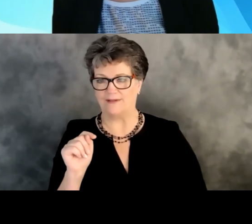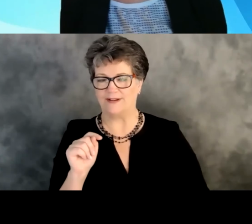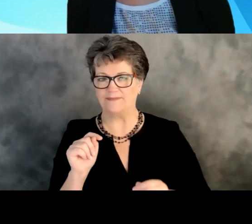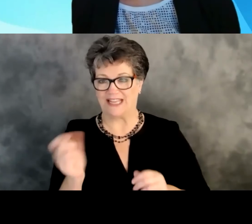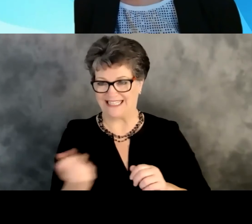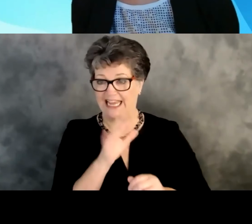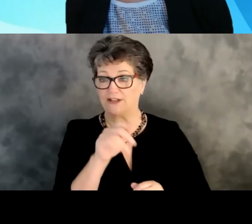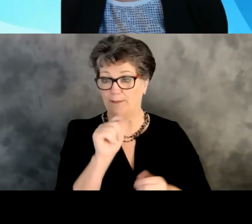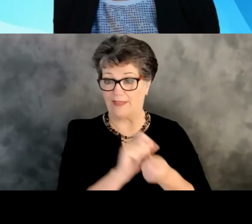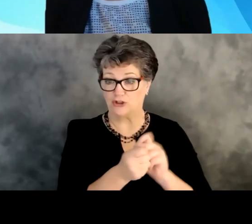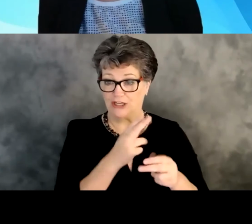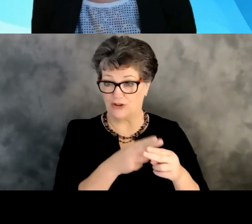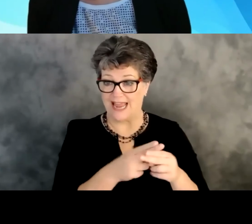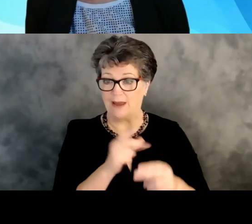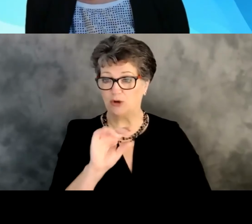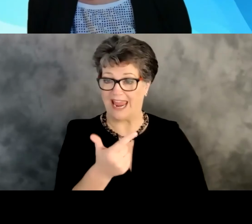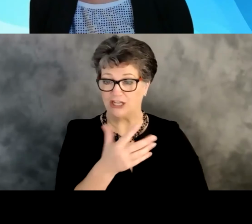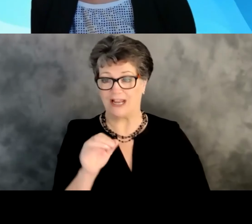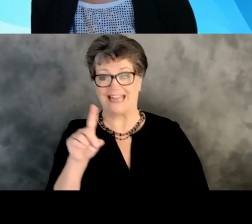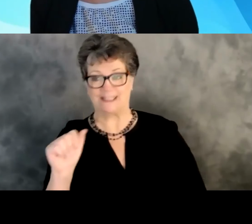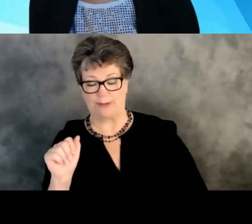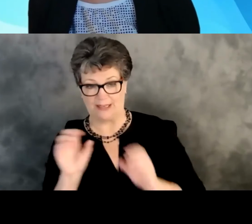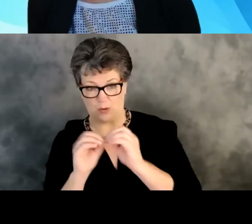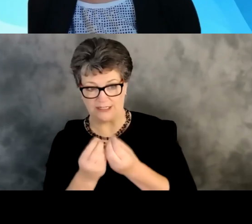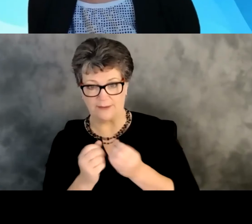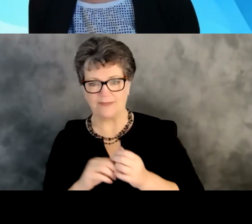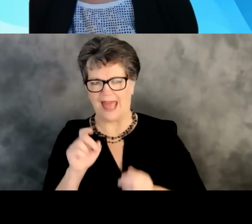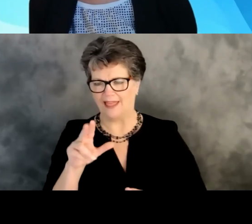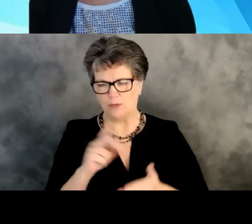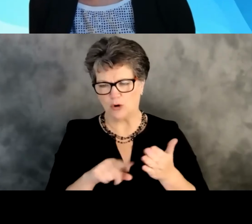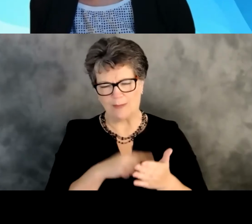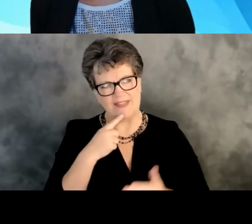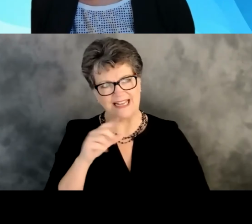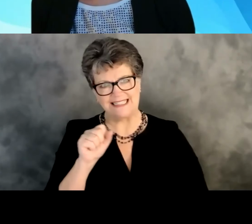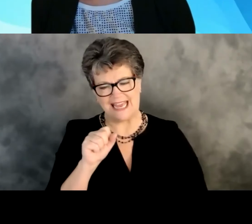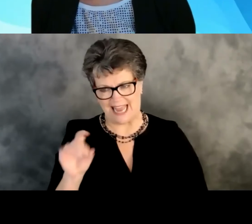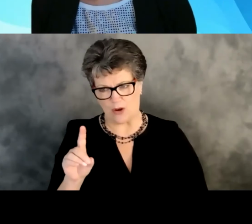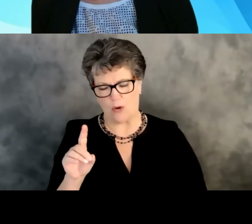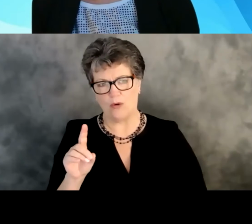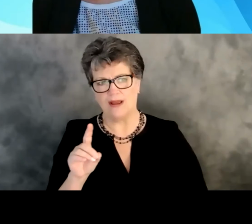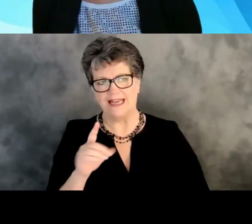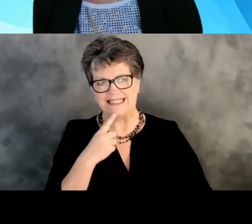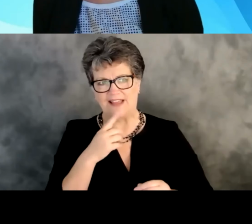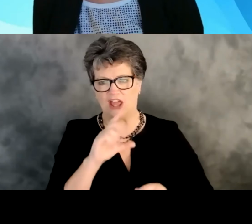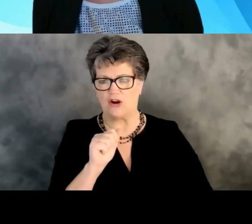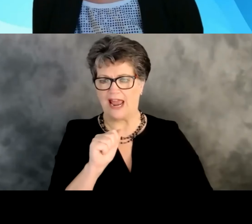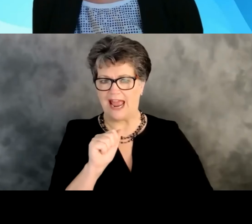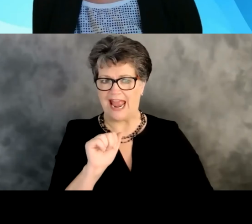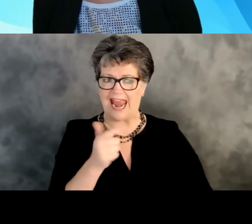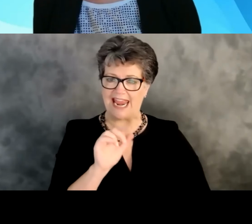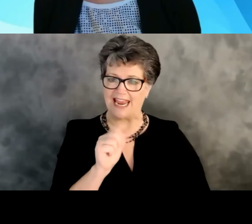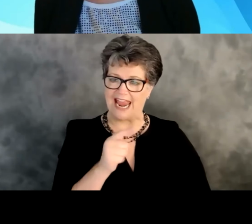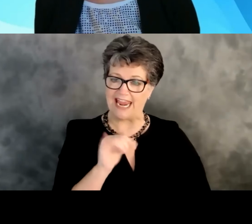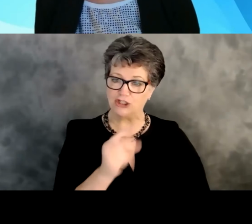ballot to change their name to Aging and Disability. Ellen will correct me, but I believe San Diego is Aging and Independence.